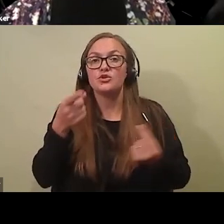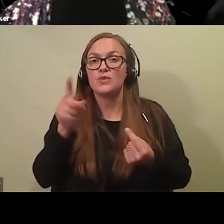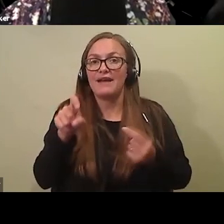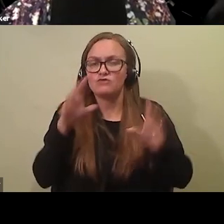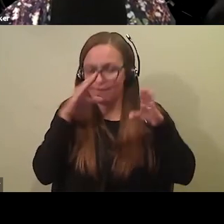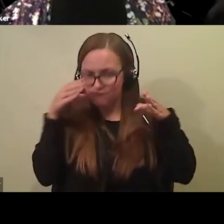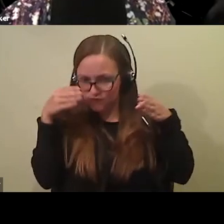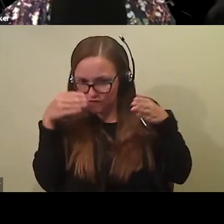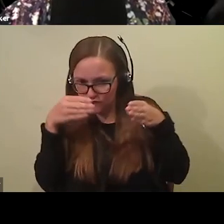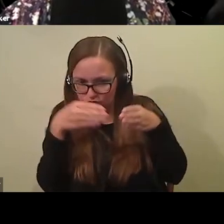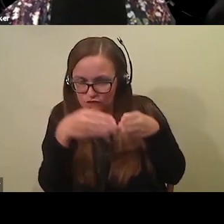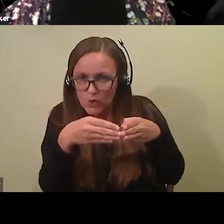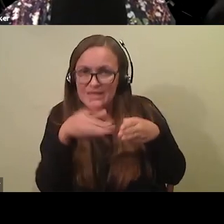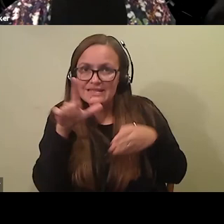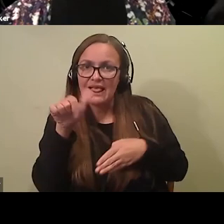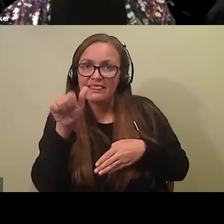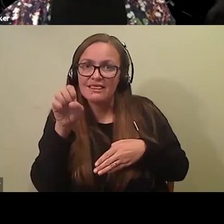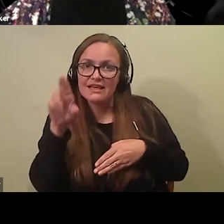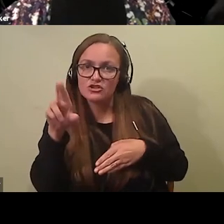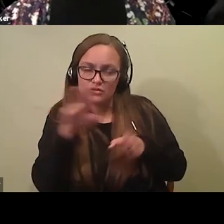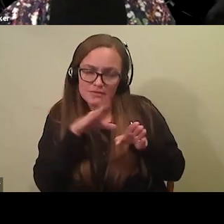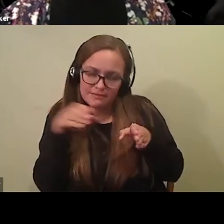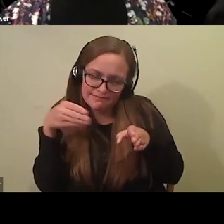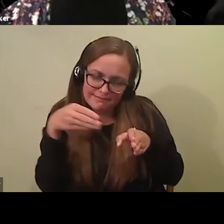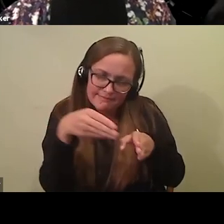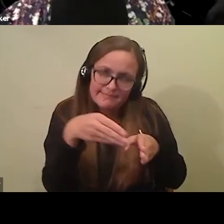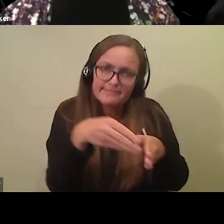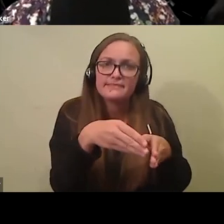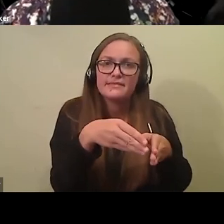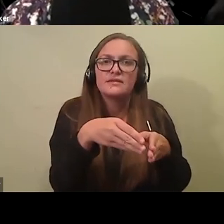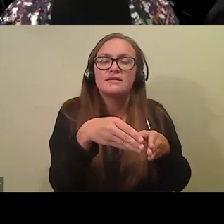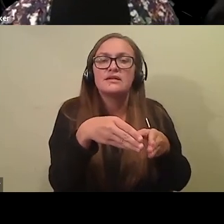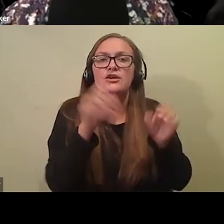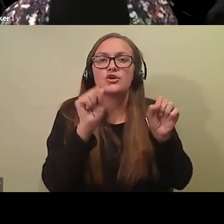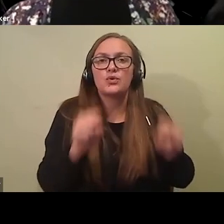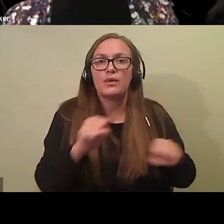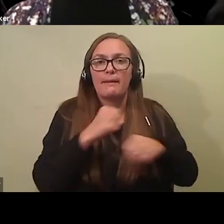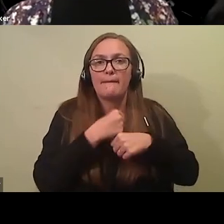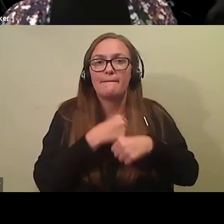laser in a certain way, and that can create